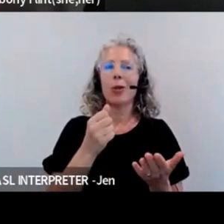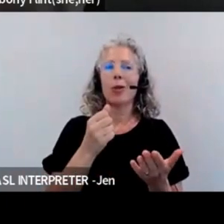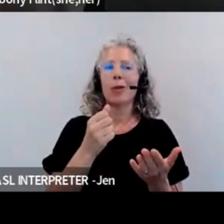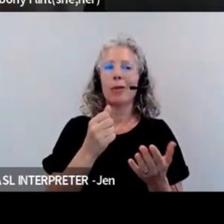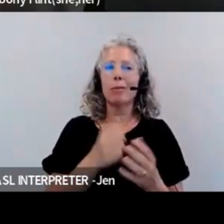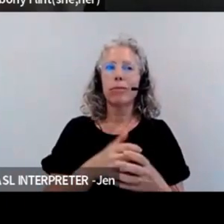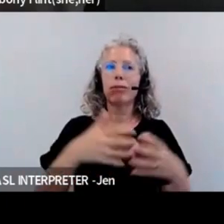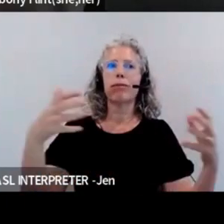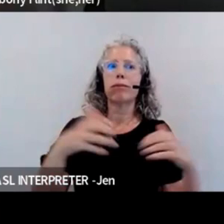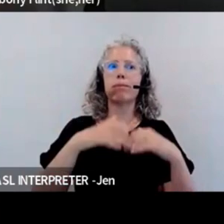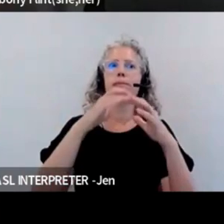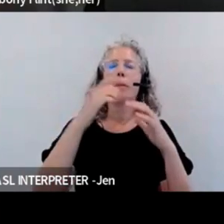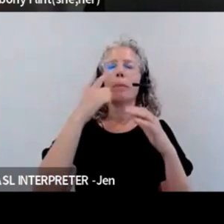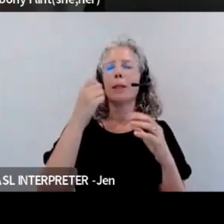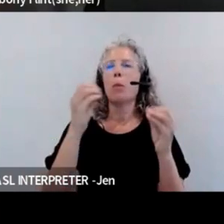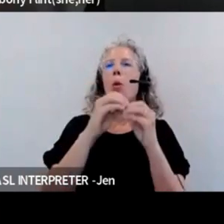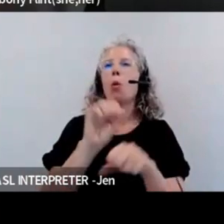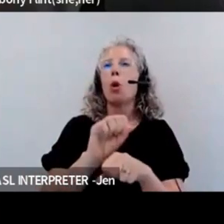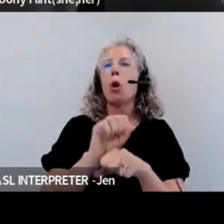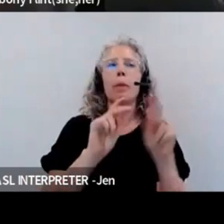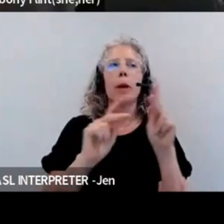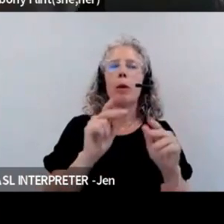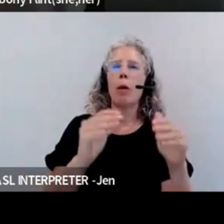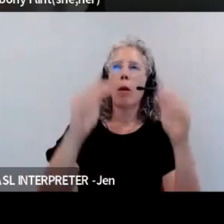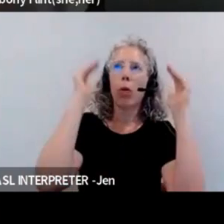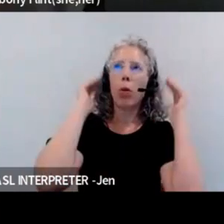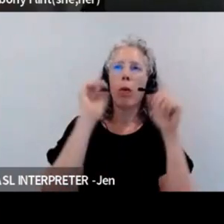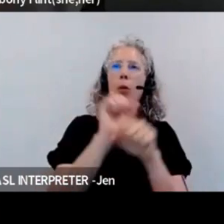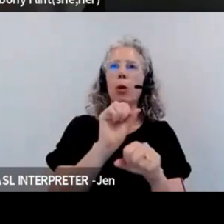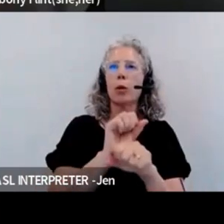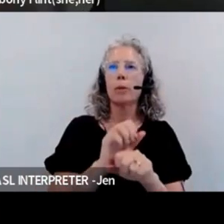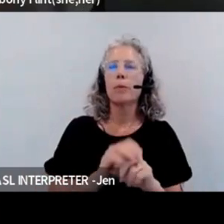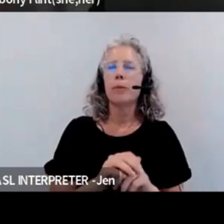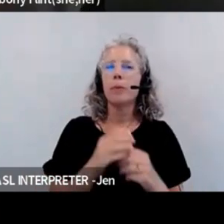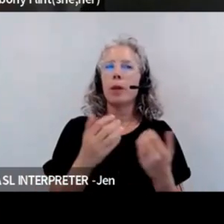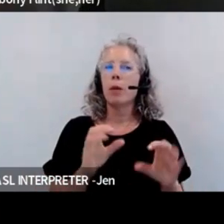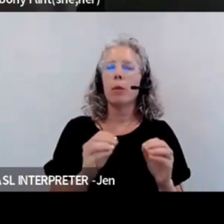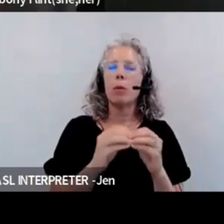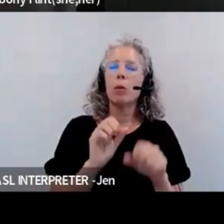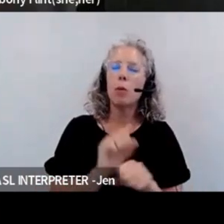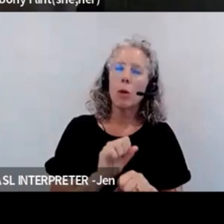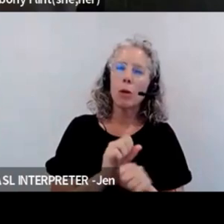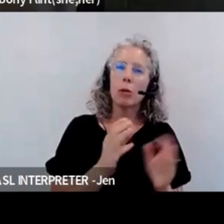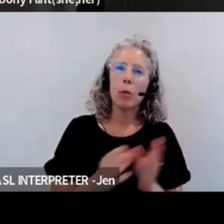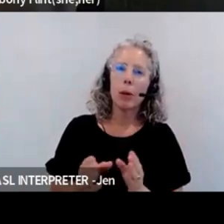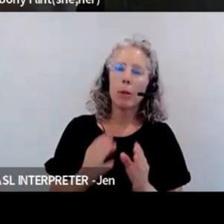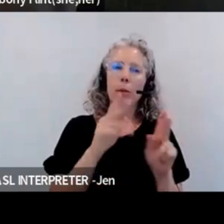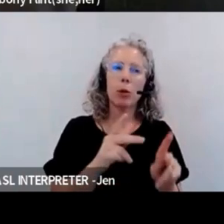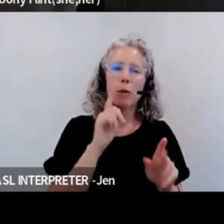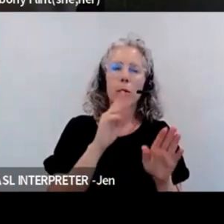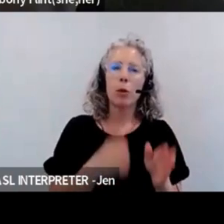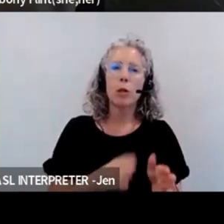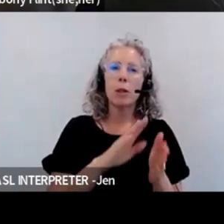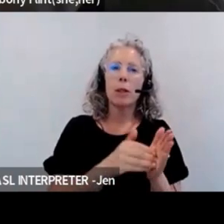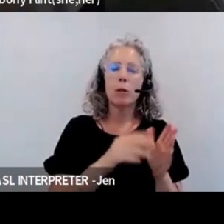should, because it's more work and everyone is already so overworked. It's more work to prep someone for a person-centered